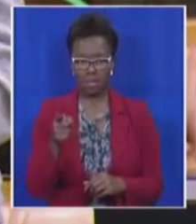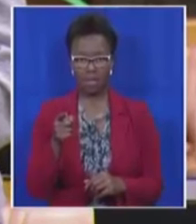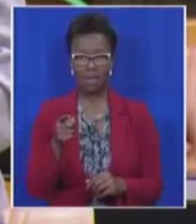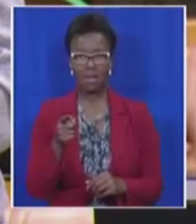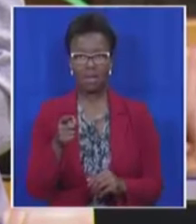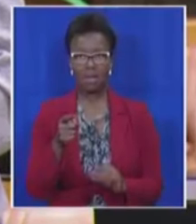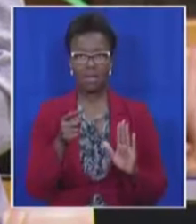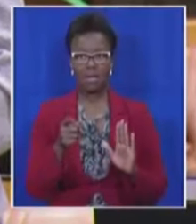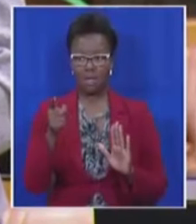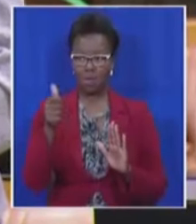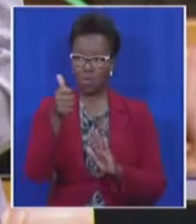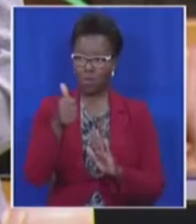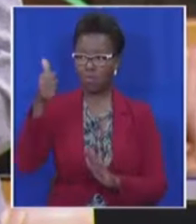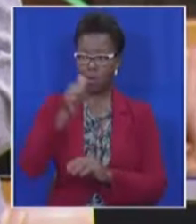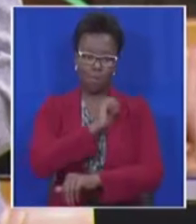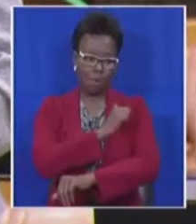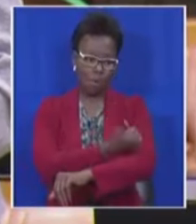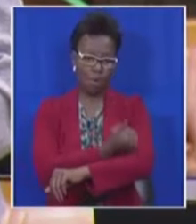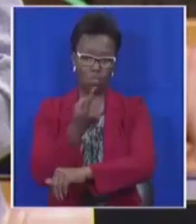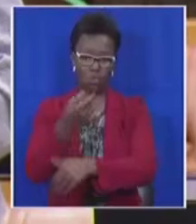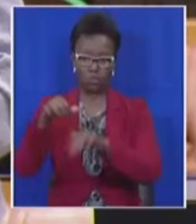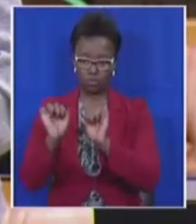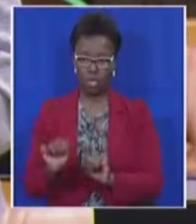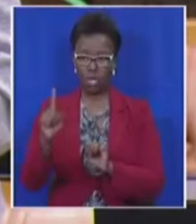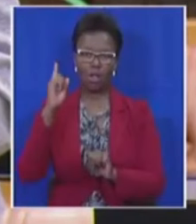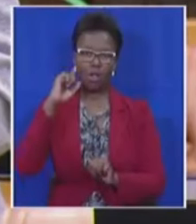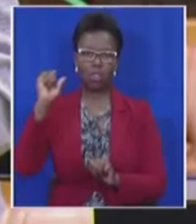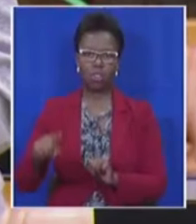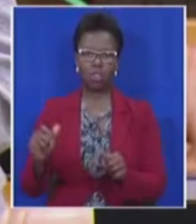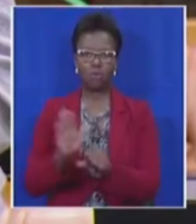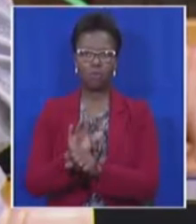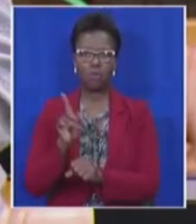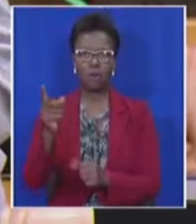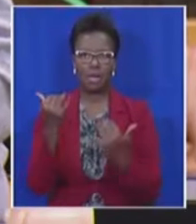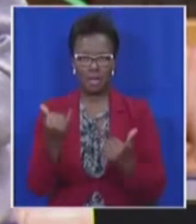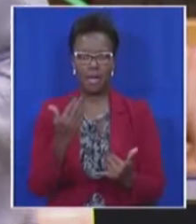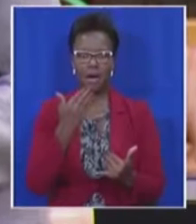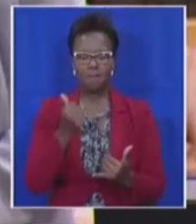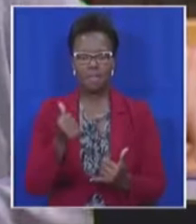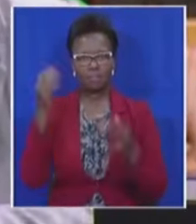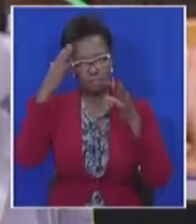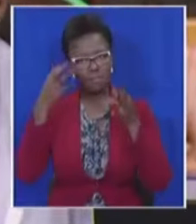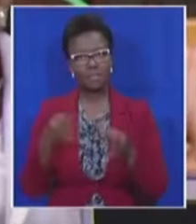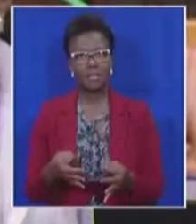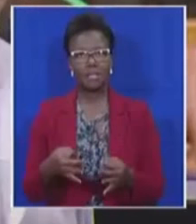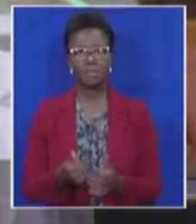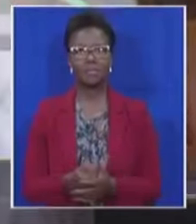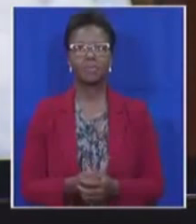the authority of the Chair. And I want you to rule on it.